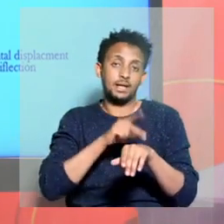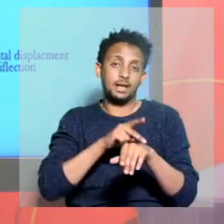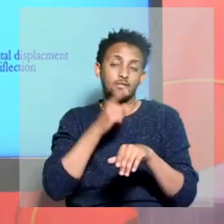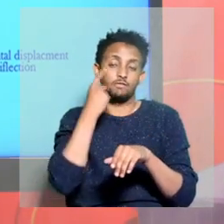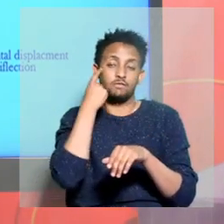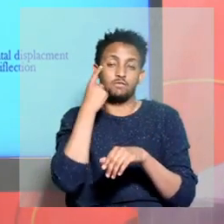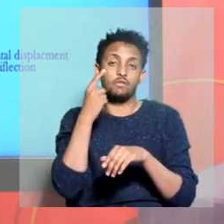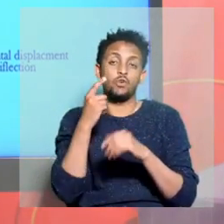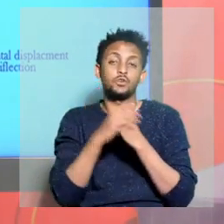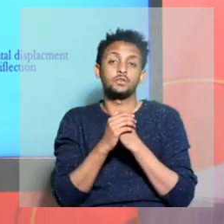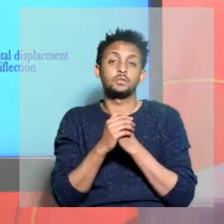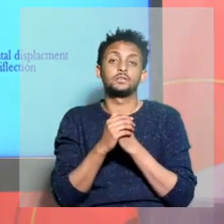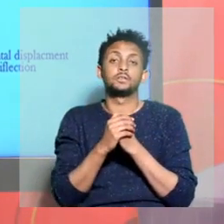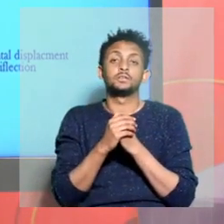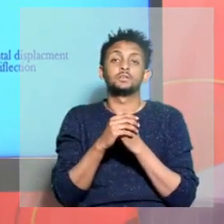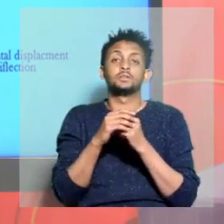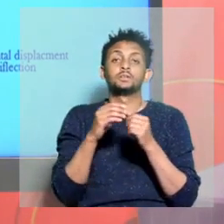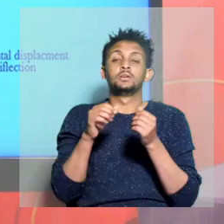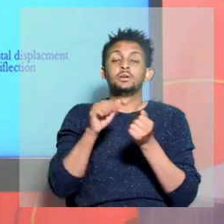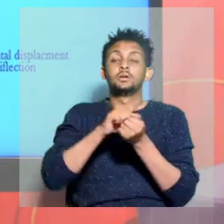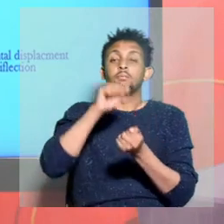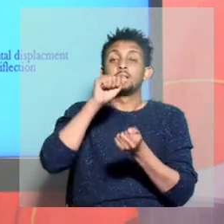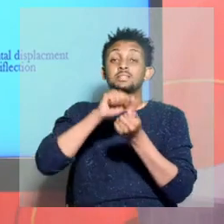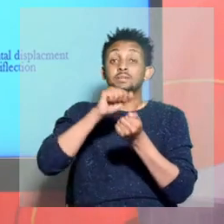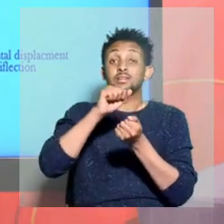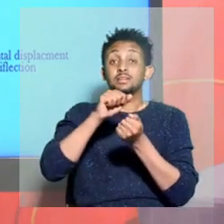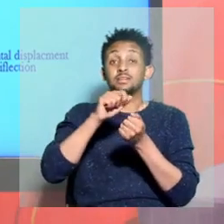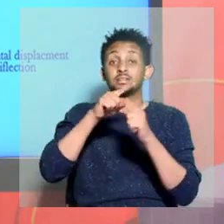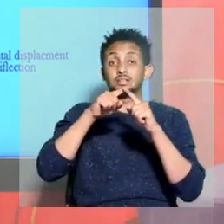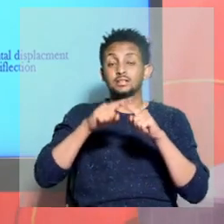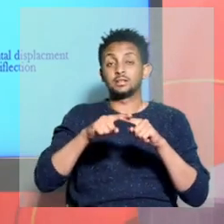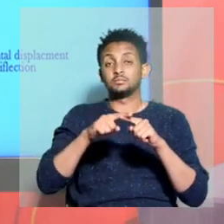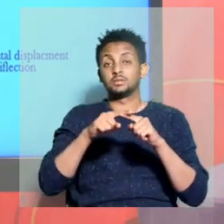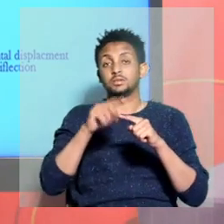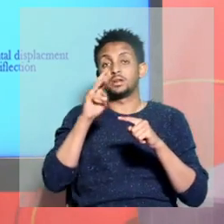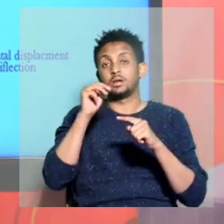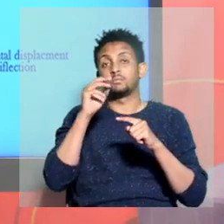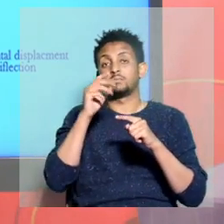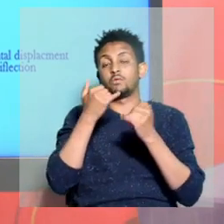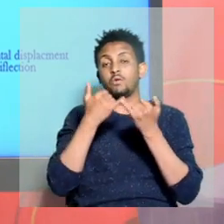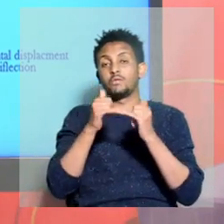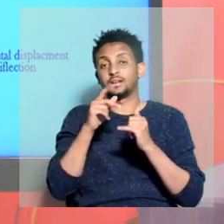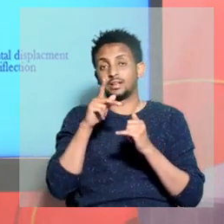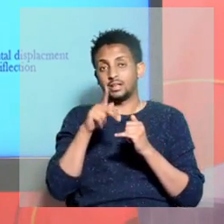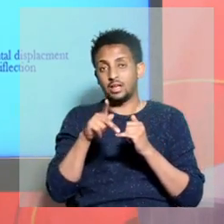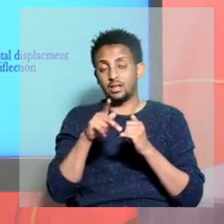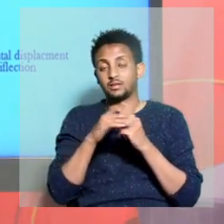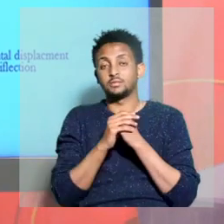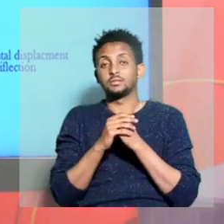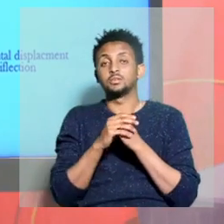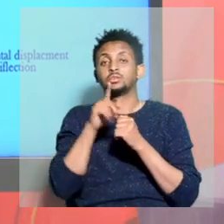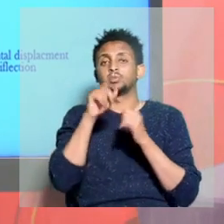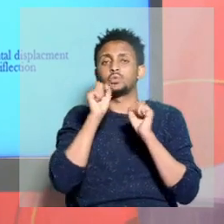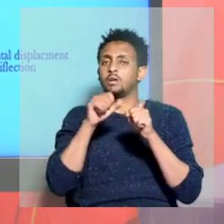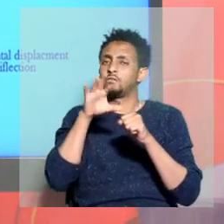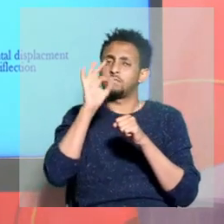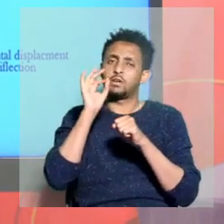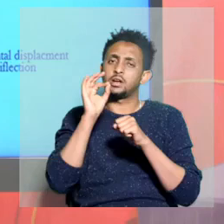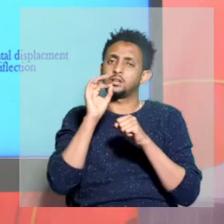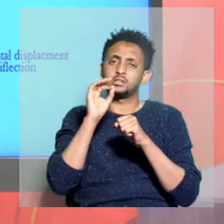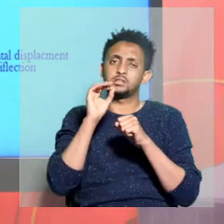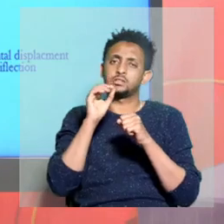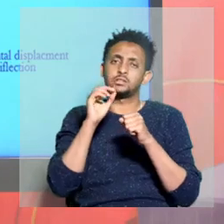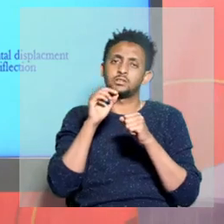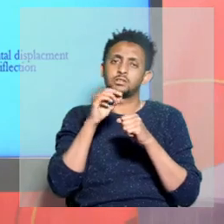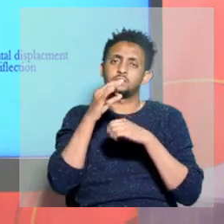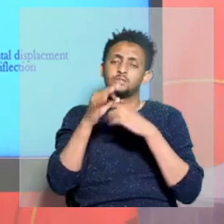for mass spring system can be determined as m over k, 2 pi root of m over k. You can find the